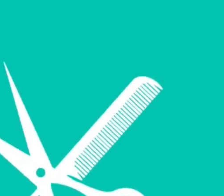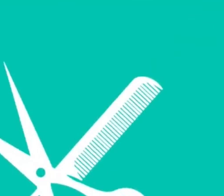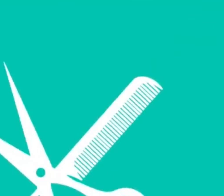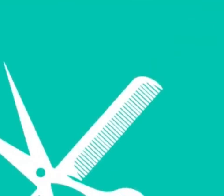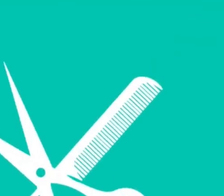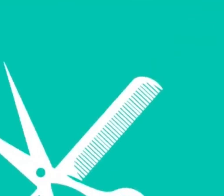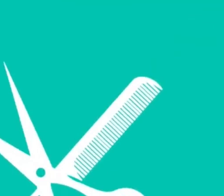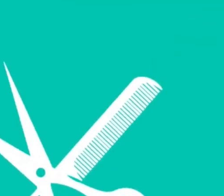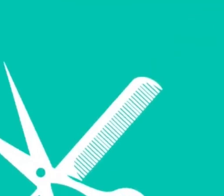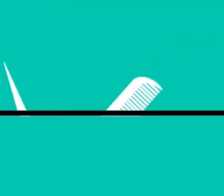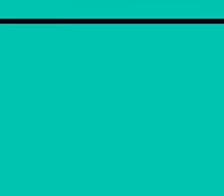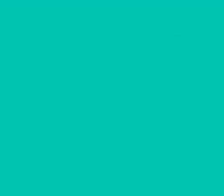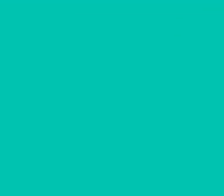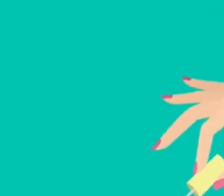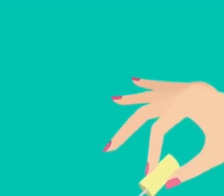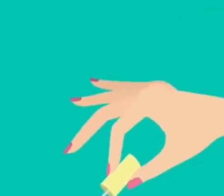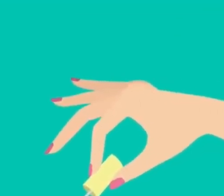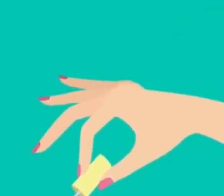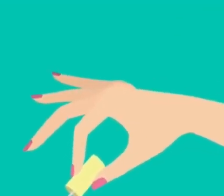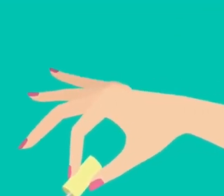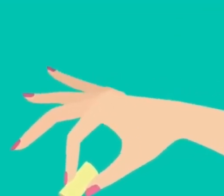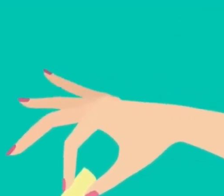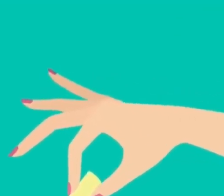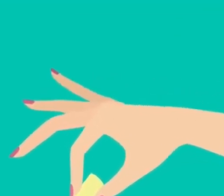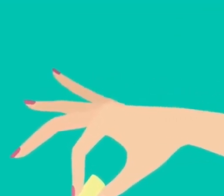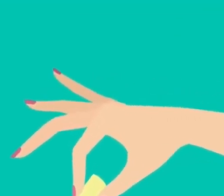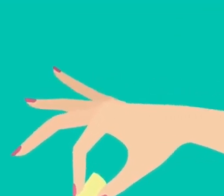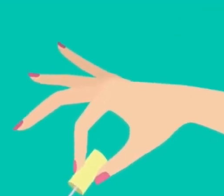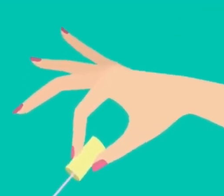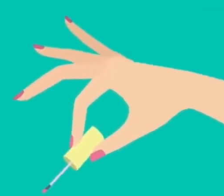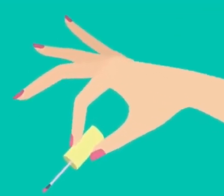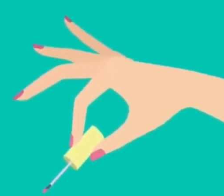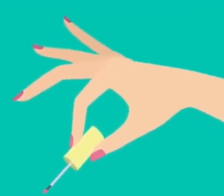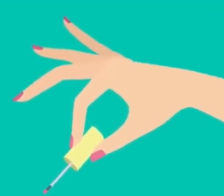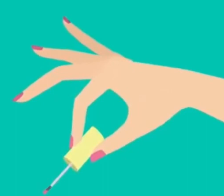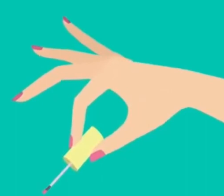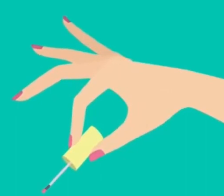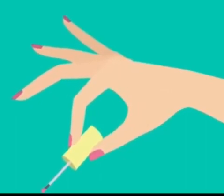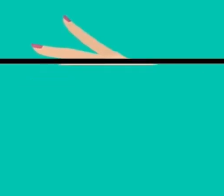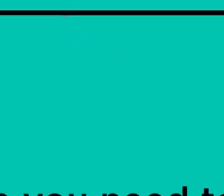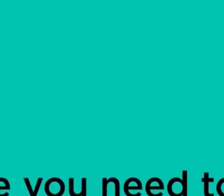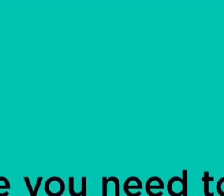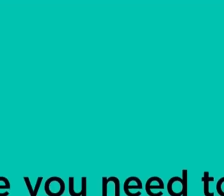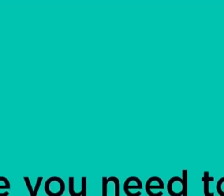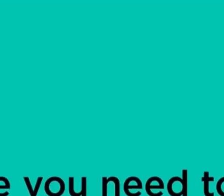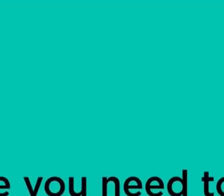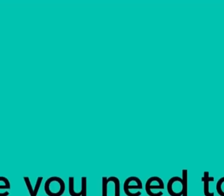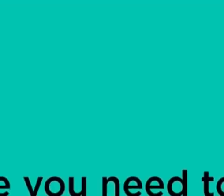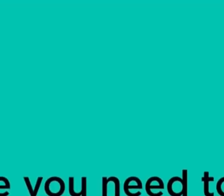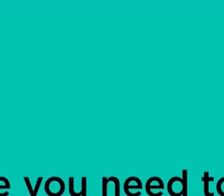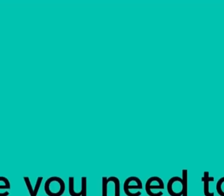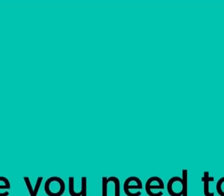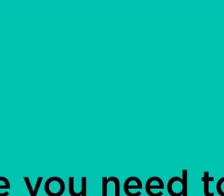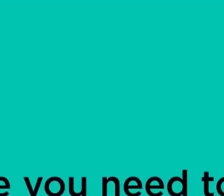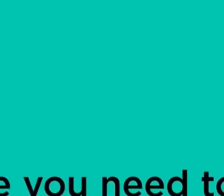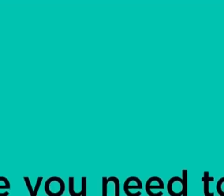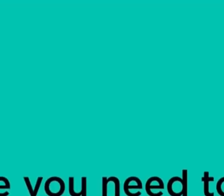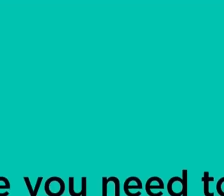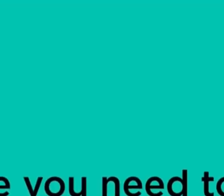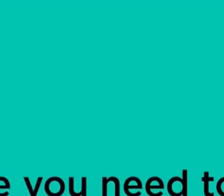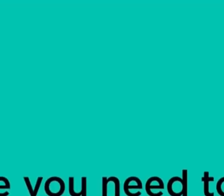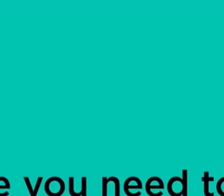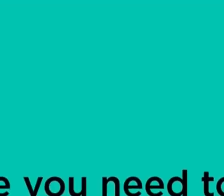that conversations are going to continue over the next several days around what makes the most sense from our perspective as public